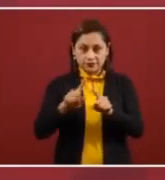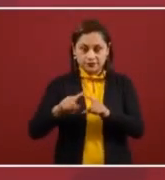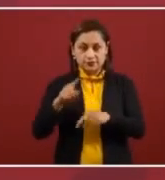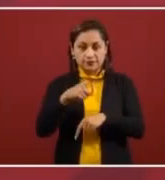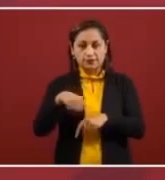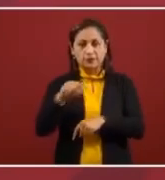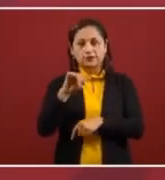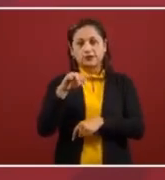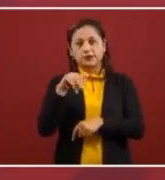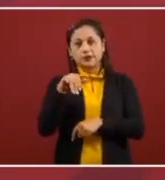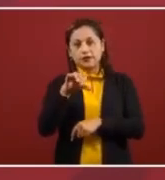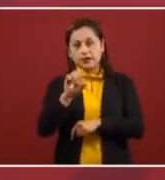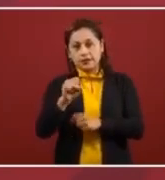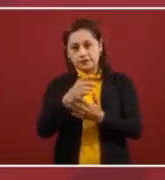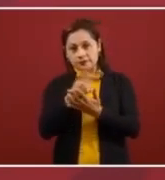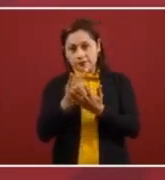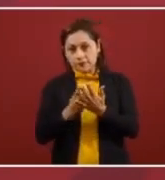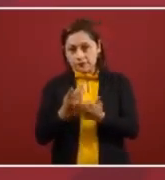Over the weekend,